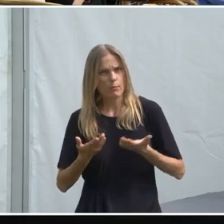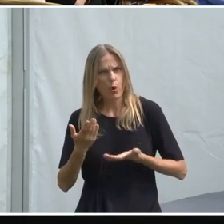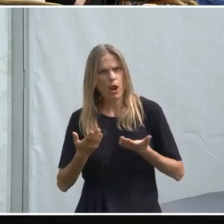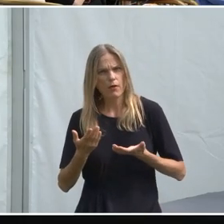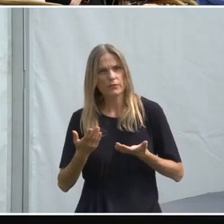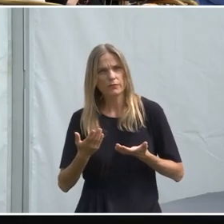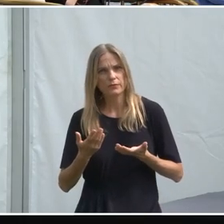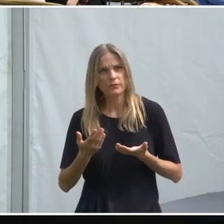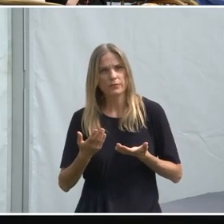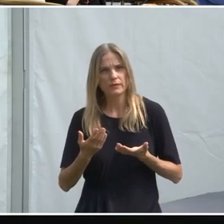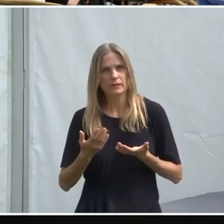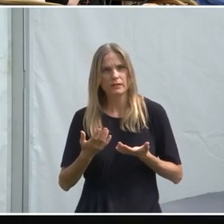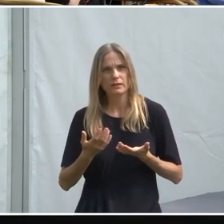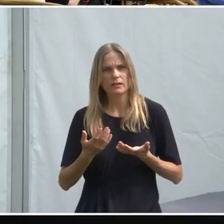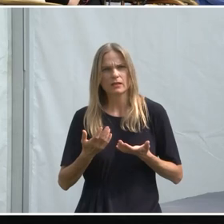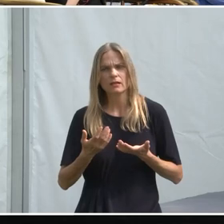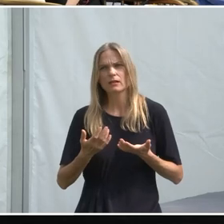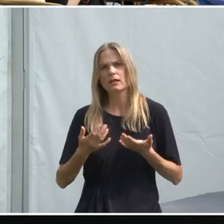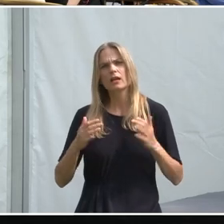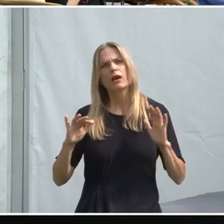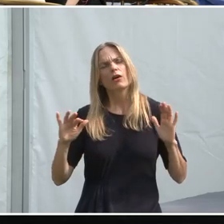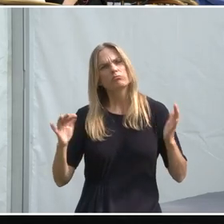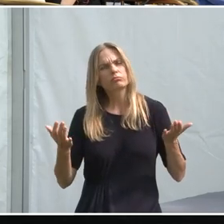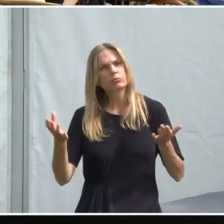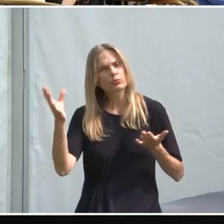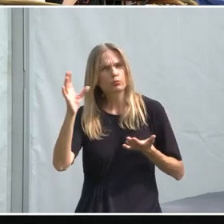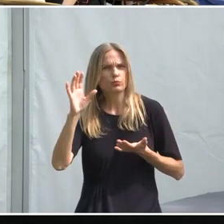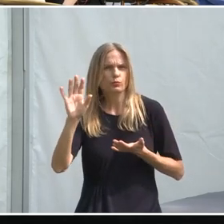physical disability or who cannot actually take part in the